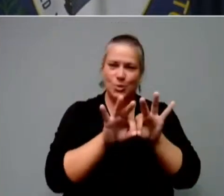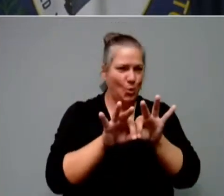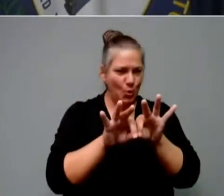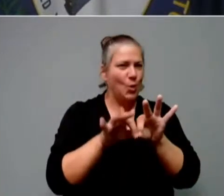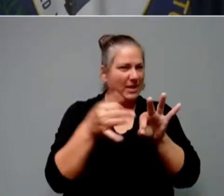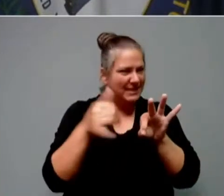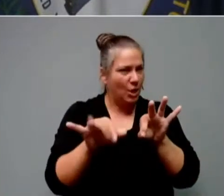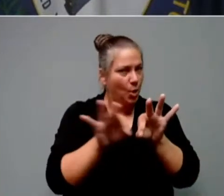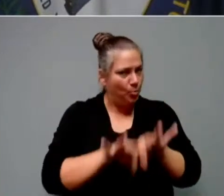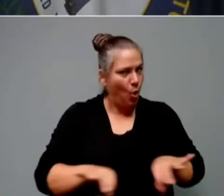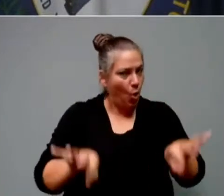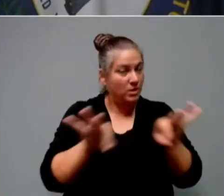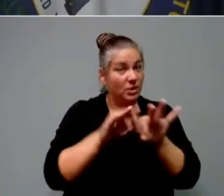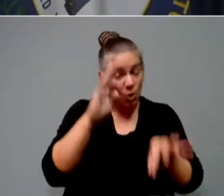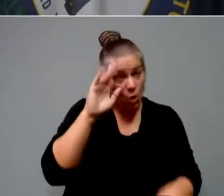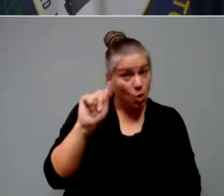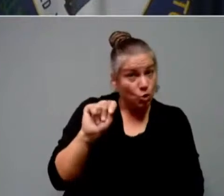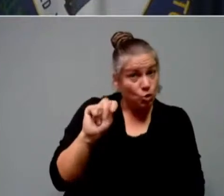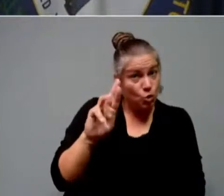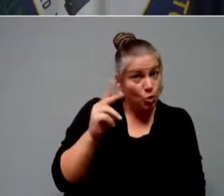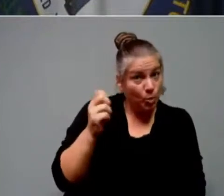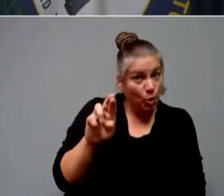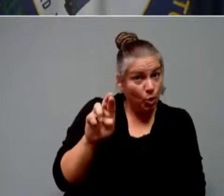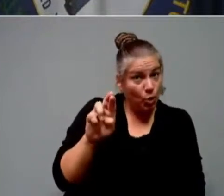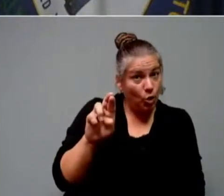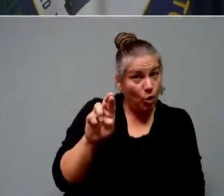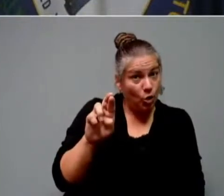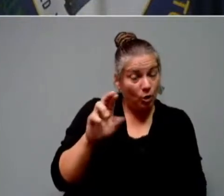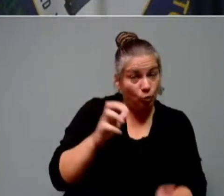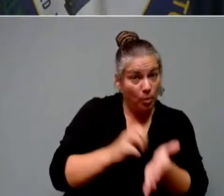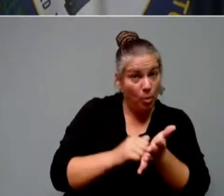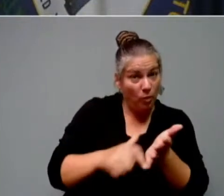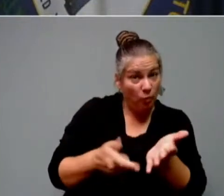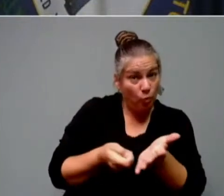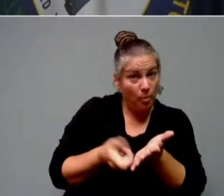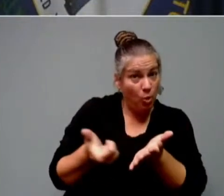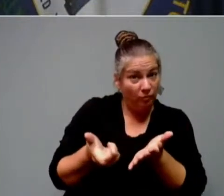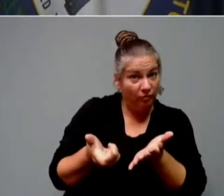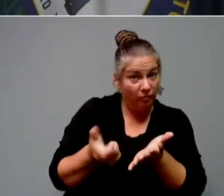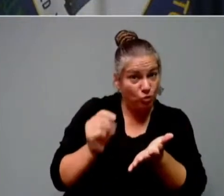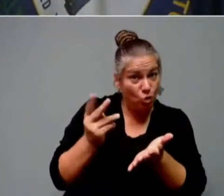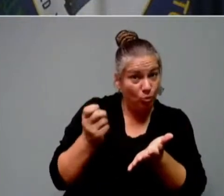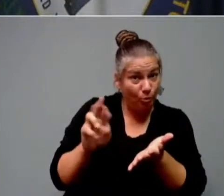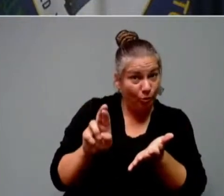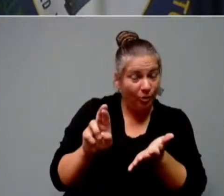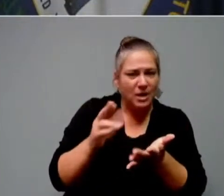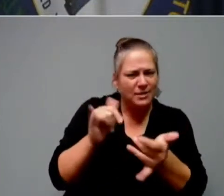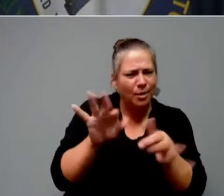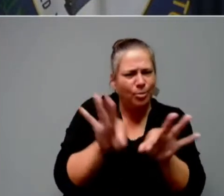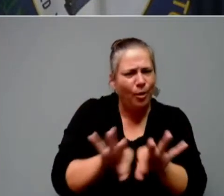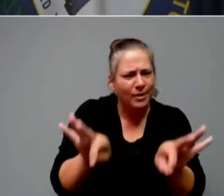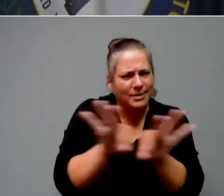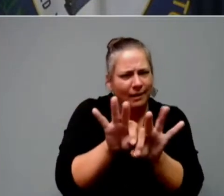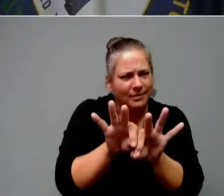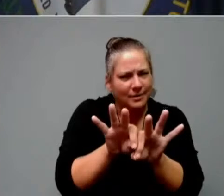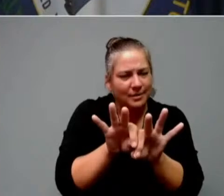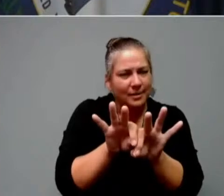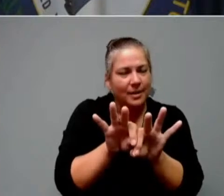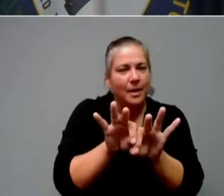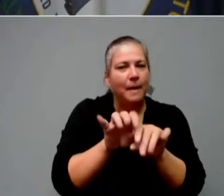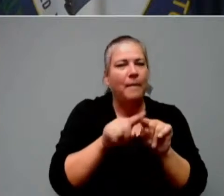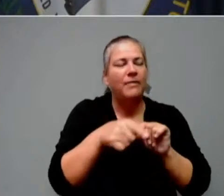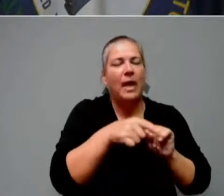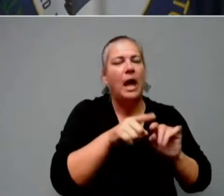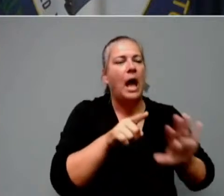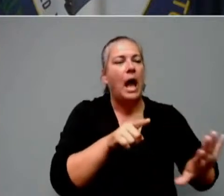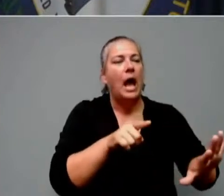from your colon is very important, but it doesn't have to happen tomorrow. So getting things delayed doesn't mean that important care isn't